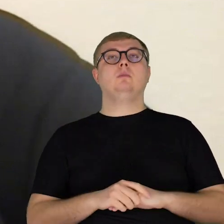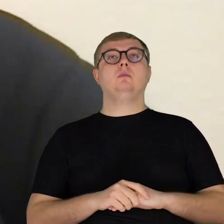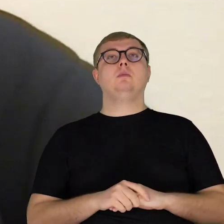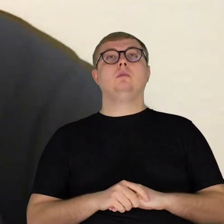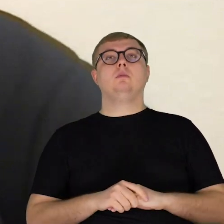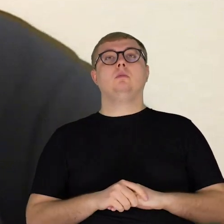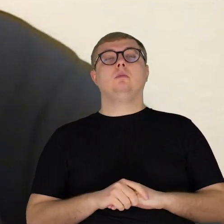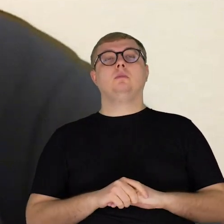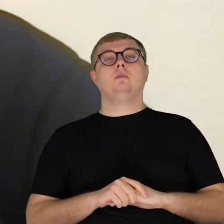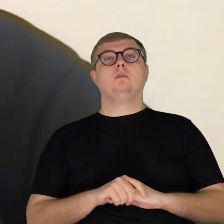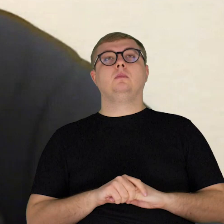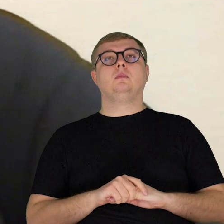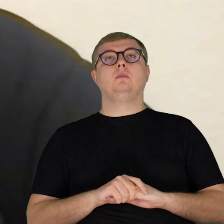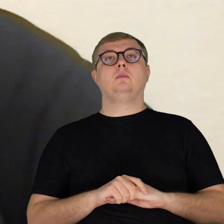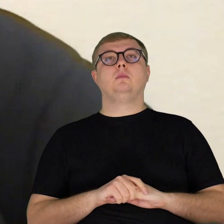how